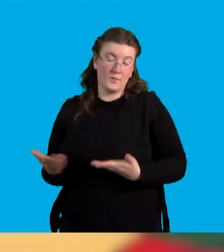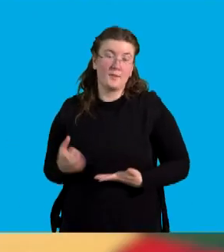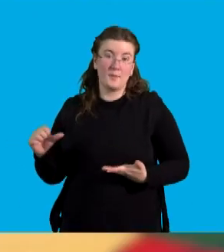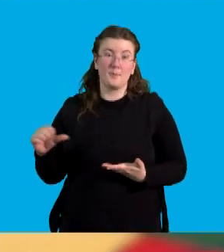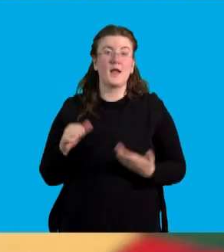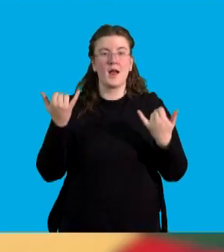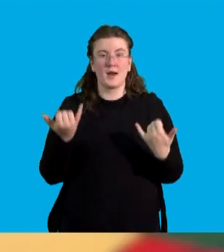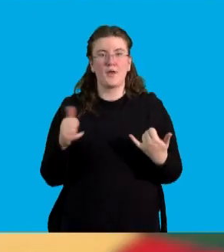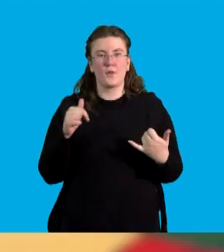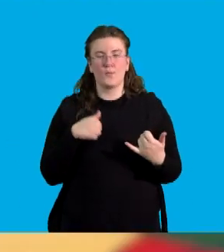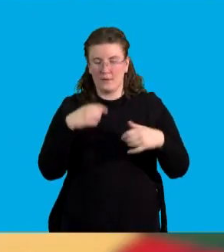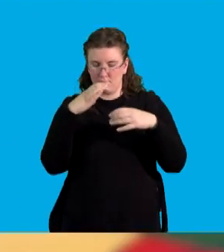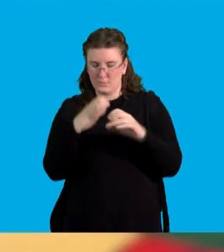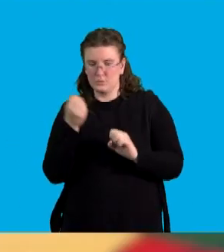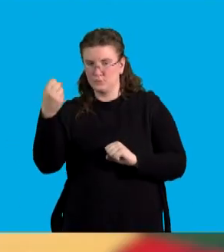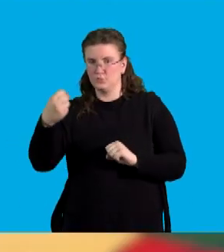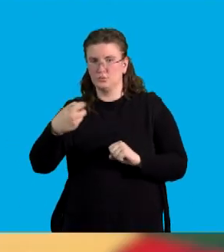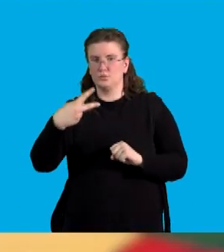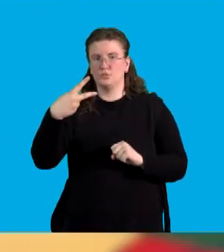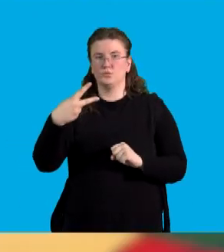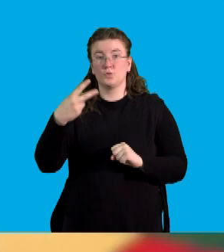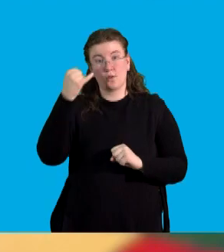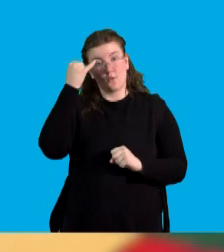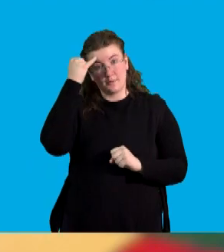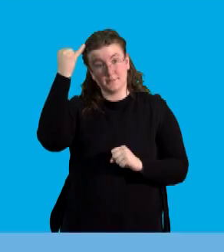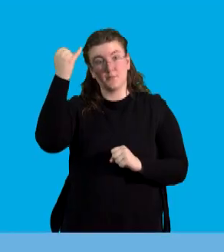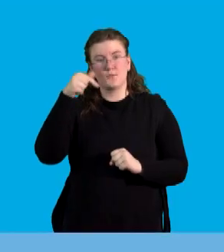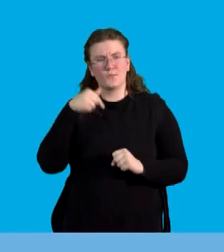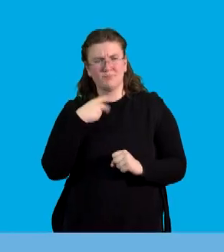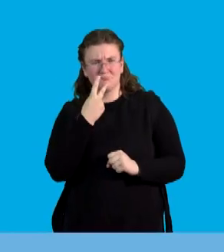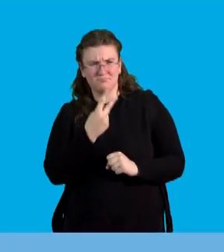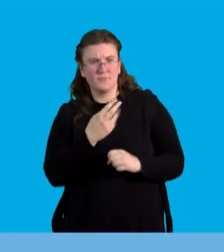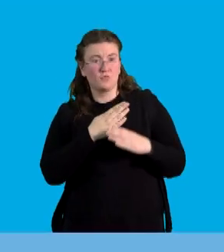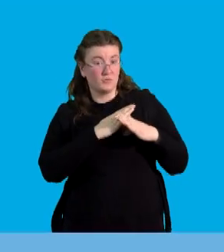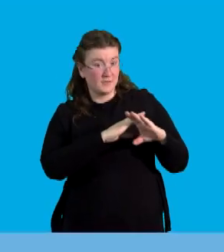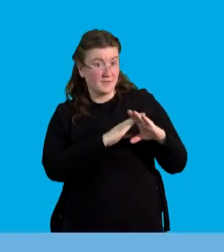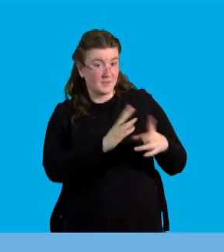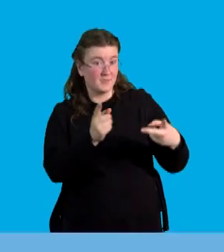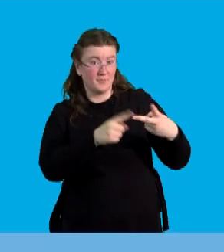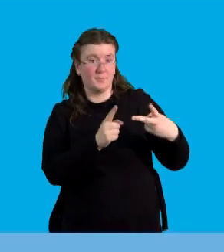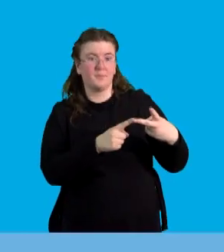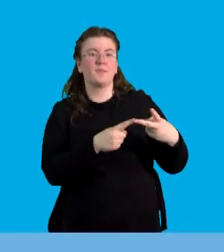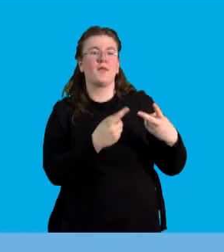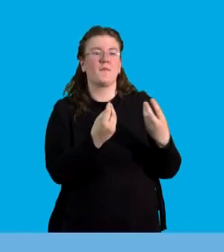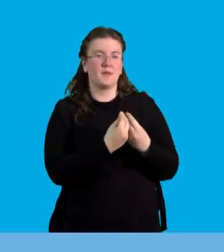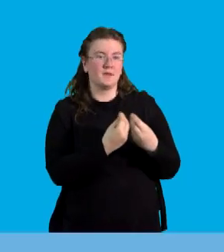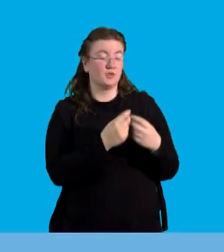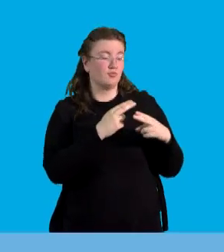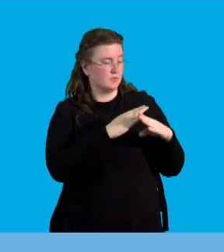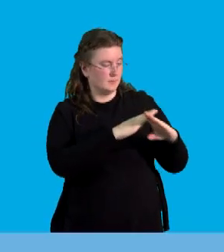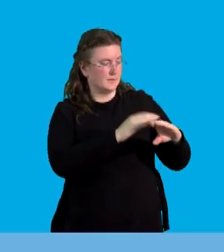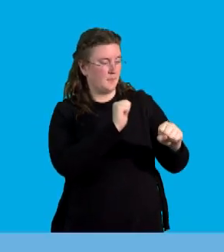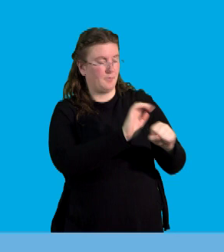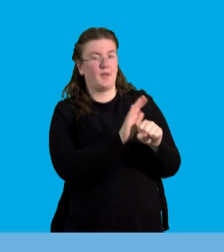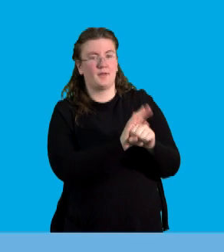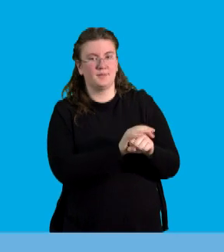Welcome back, learners. Now jumping on to our second concept, whereby we'll be looking at resistance and the factors that are affecting the resistance.